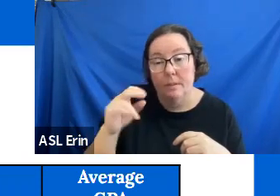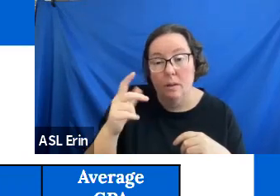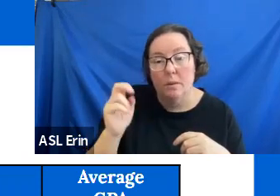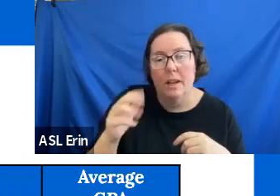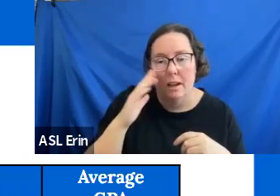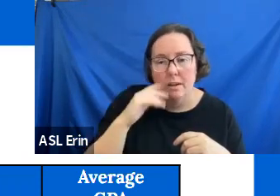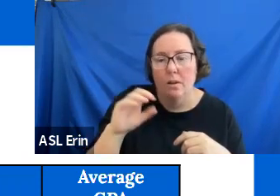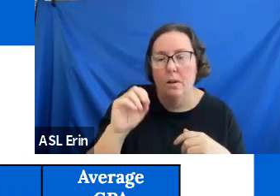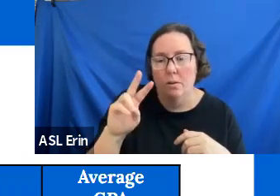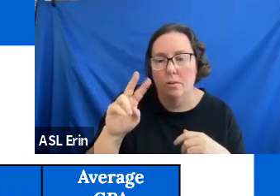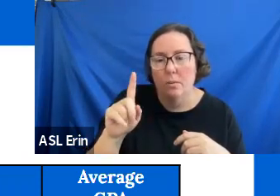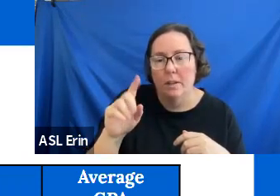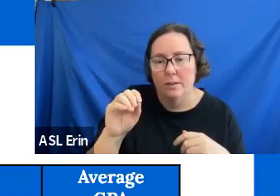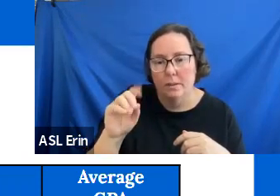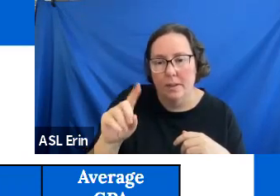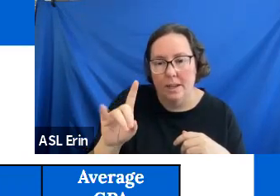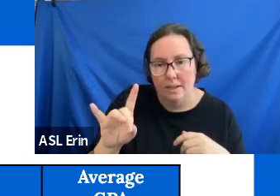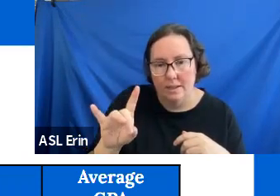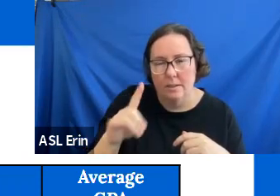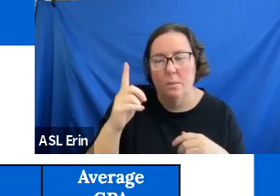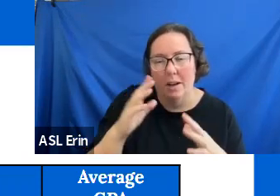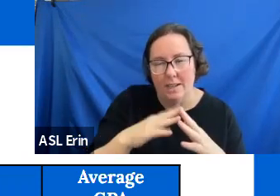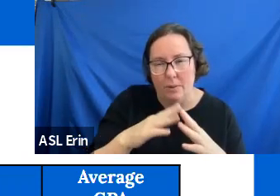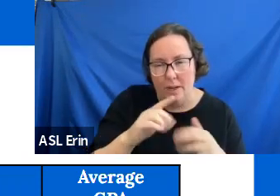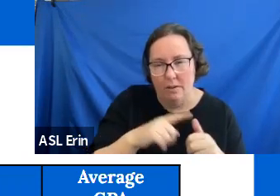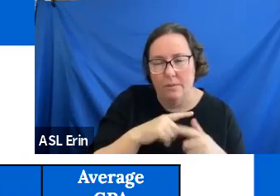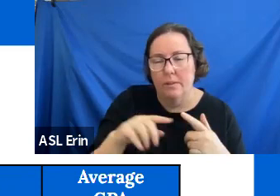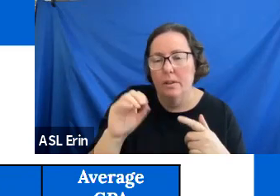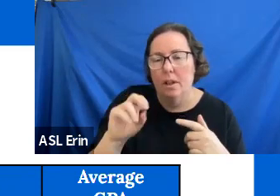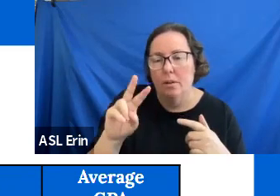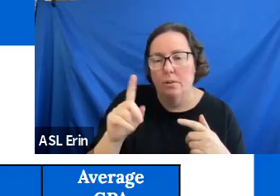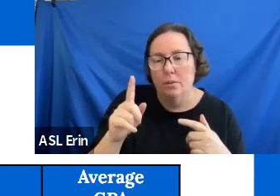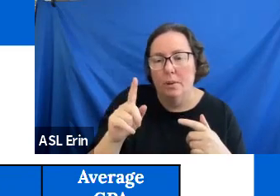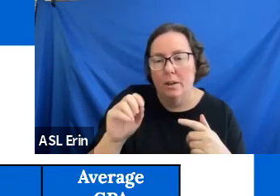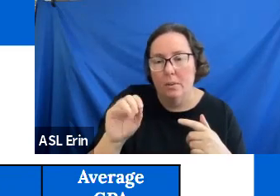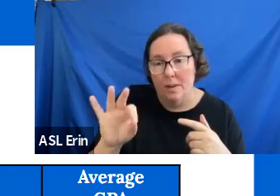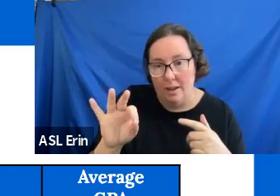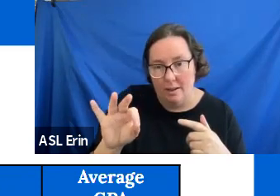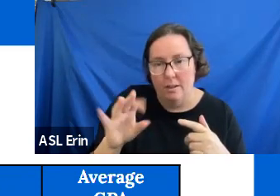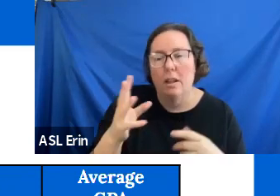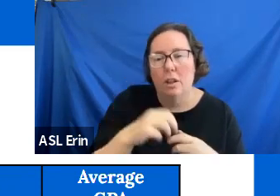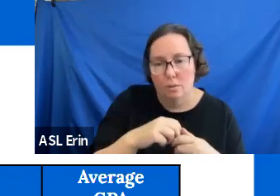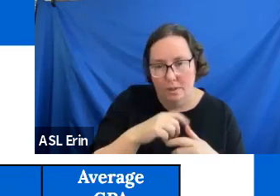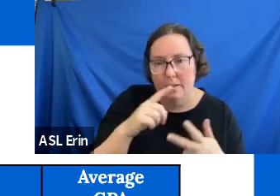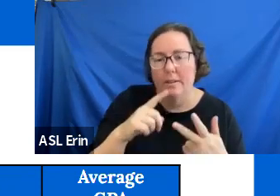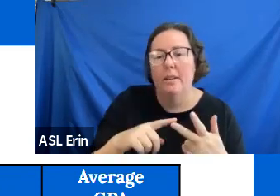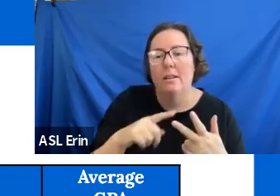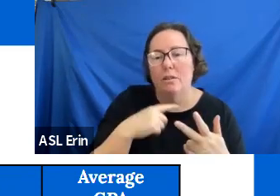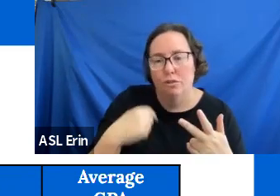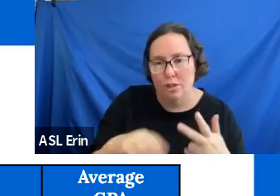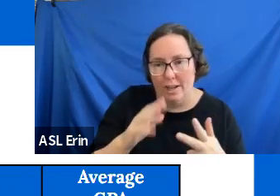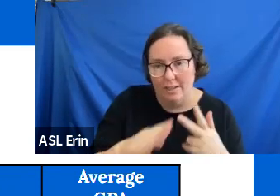02108, which is one of the downtown zip codes, and 02109 are also included in that group.